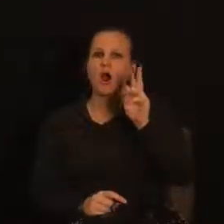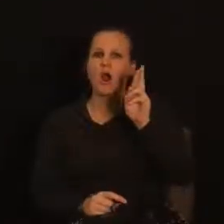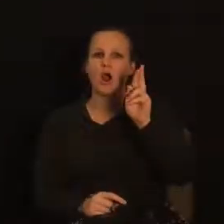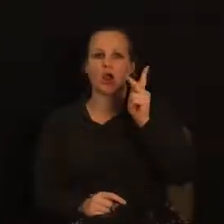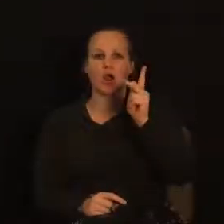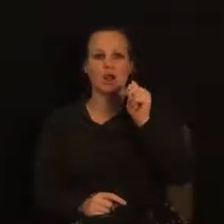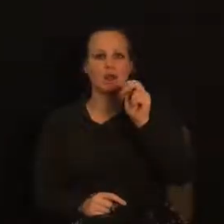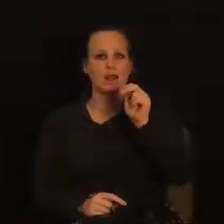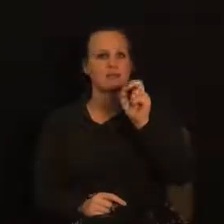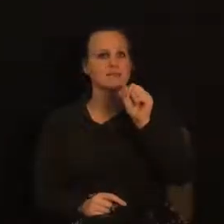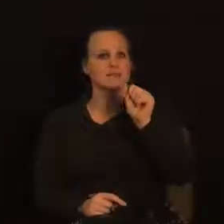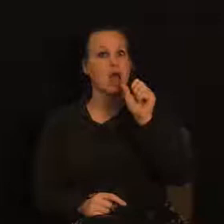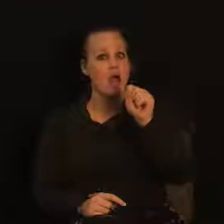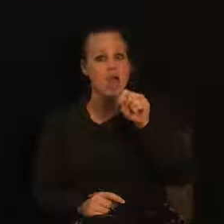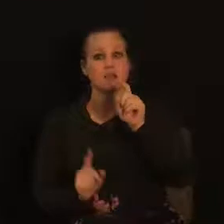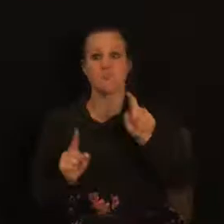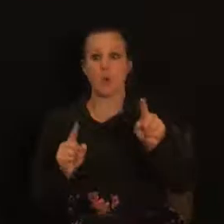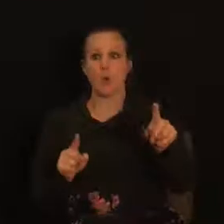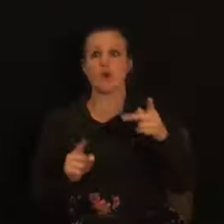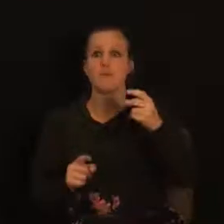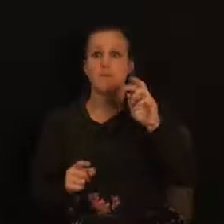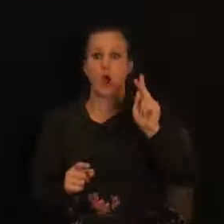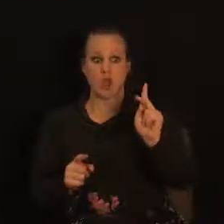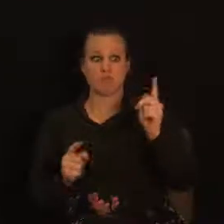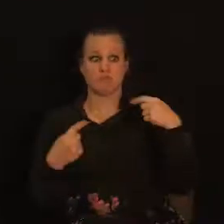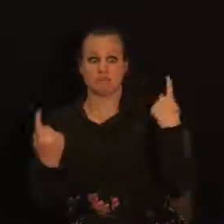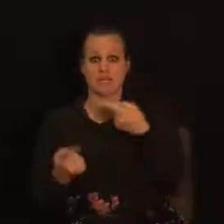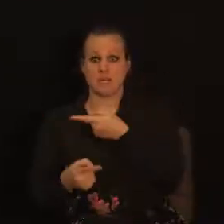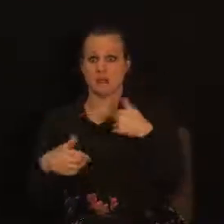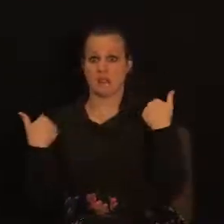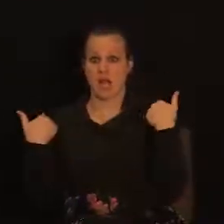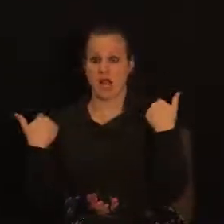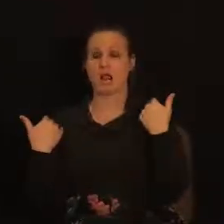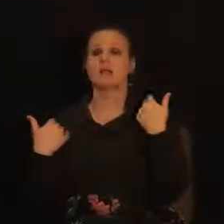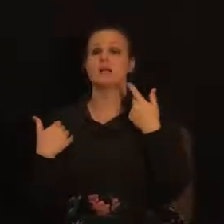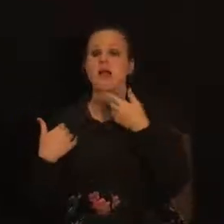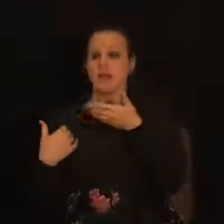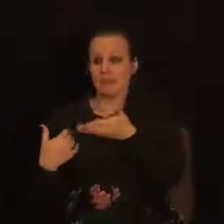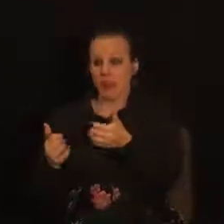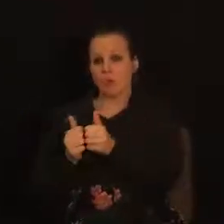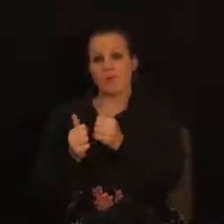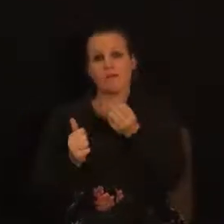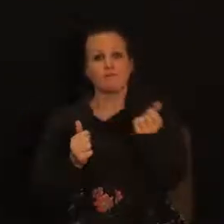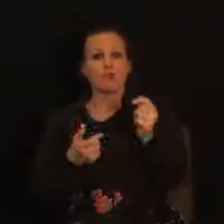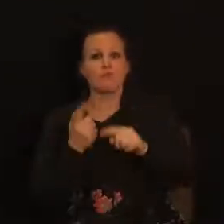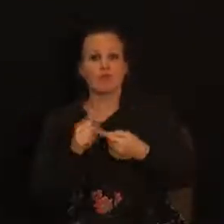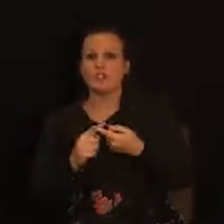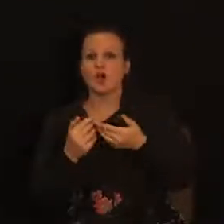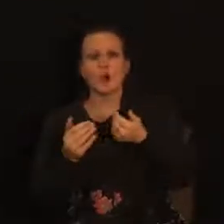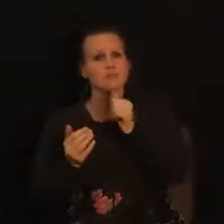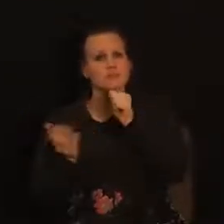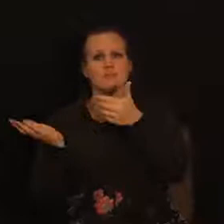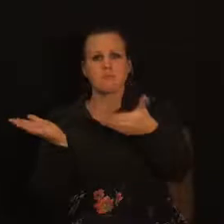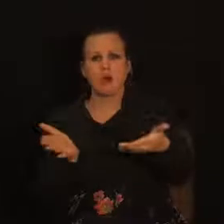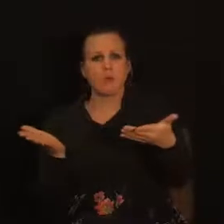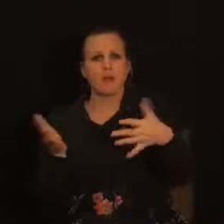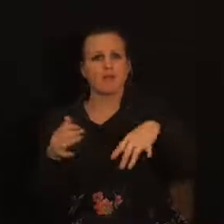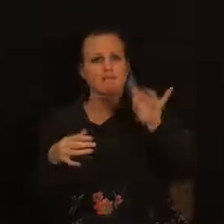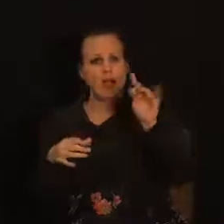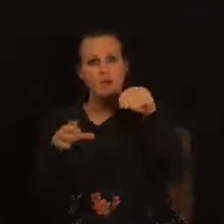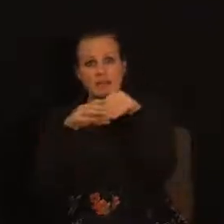since he was young. He was there with a couple friends, and he said he almost didn't bring what he found